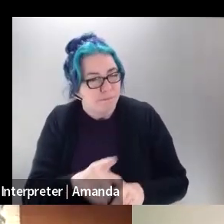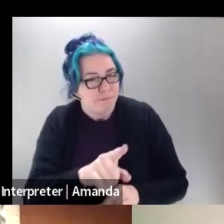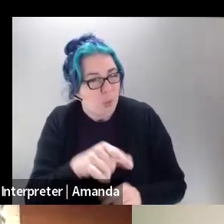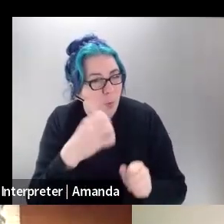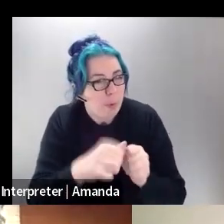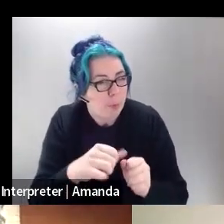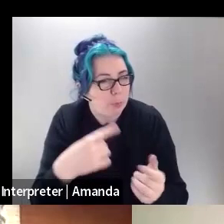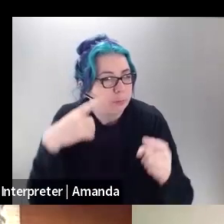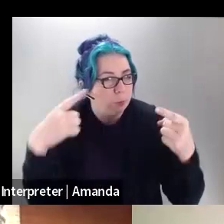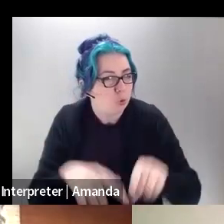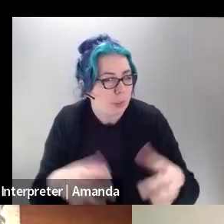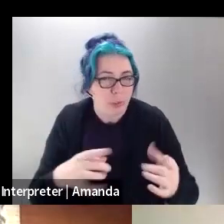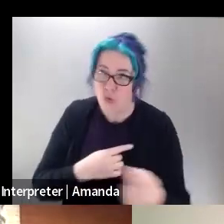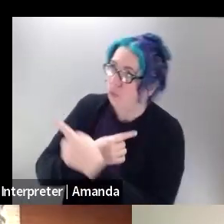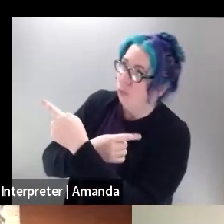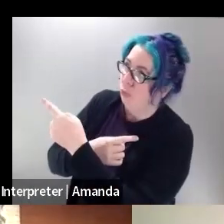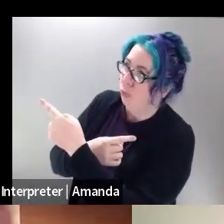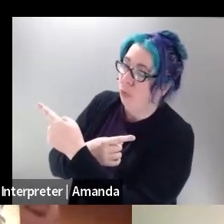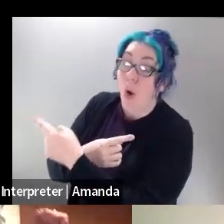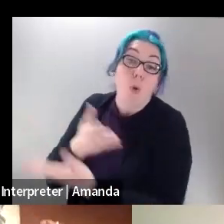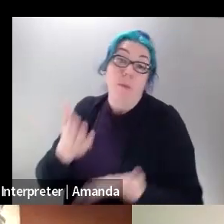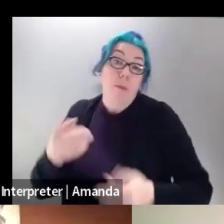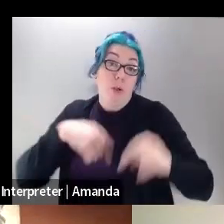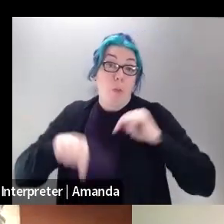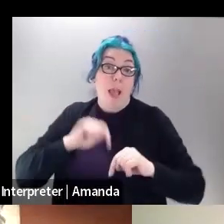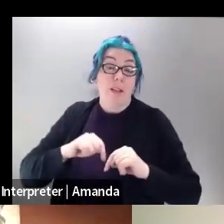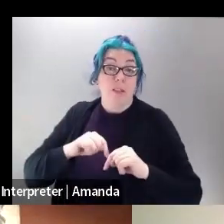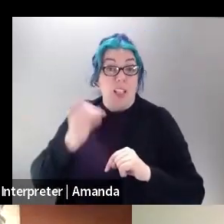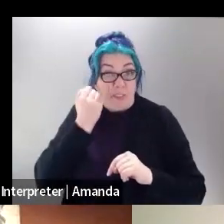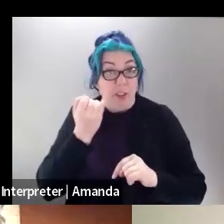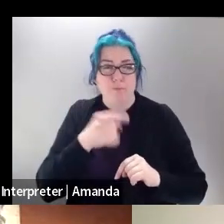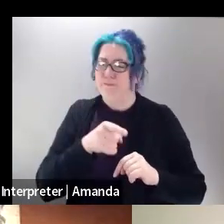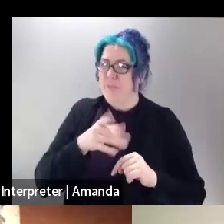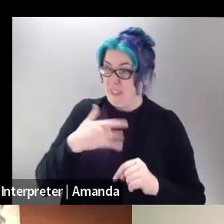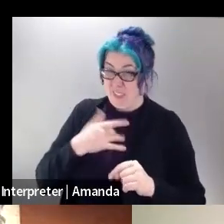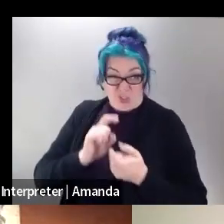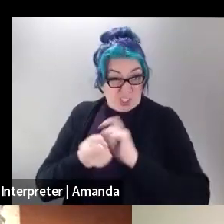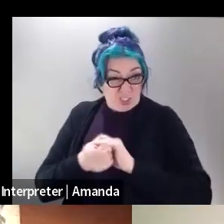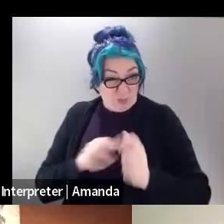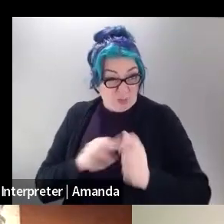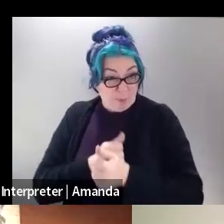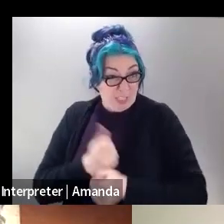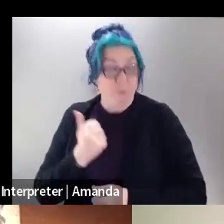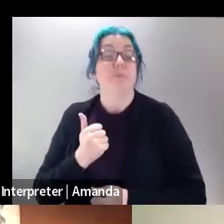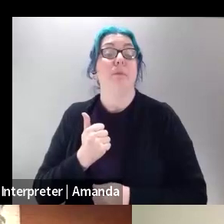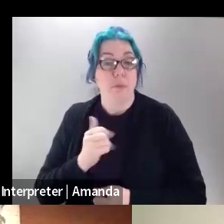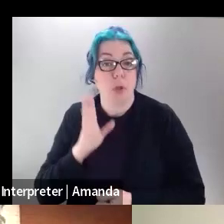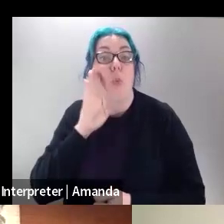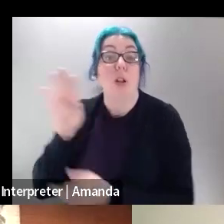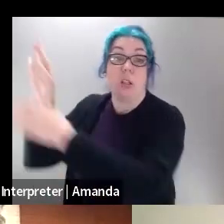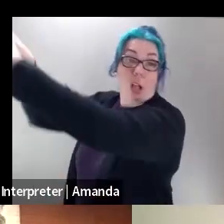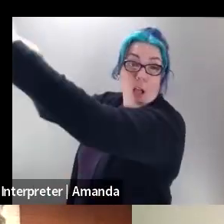the process. Generally, we take those off the wall and we bring them into the theater and the backstage with us as we move into